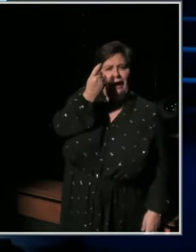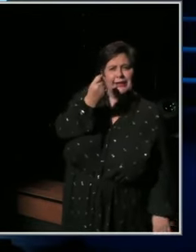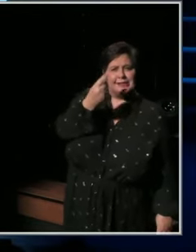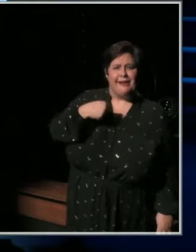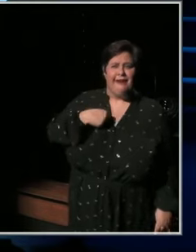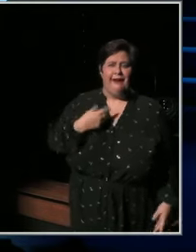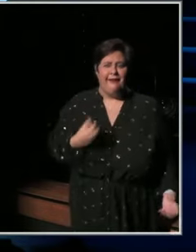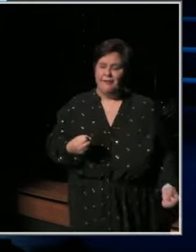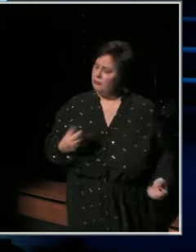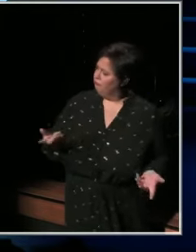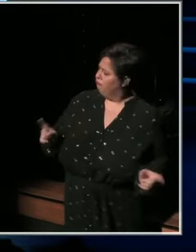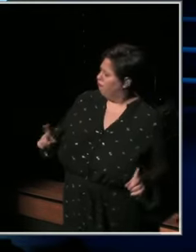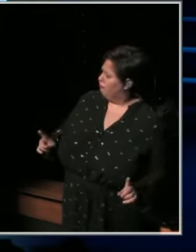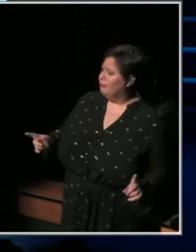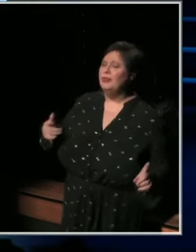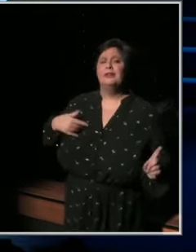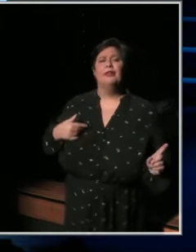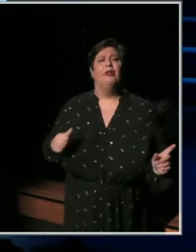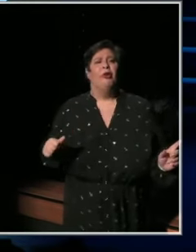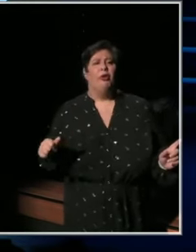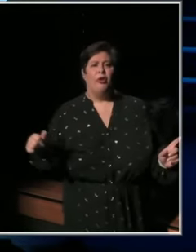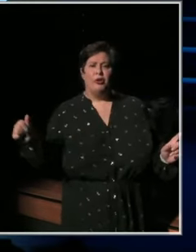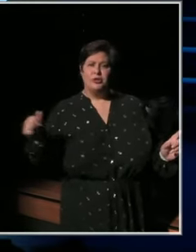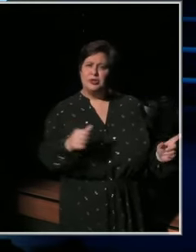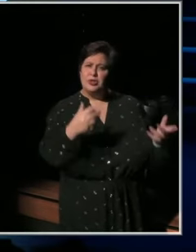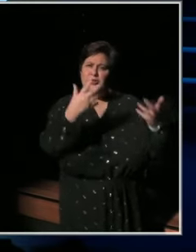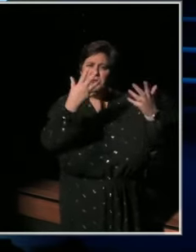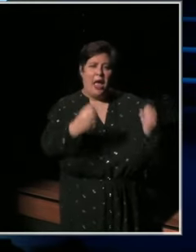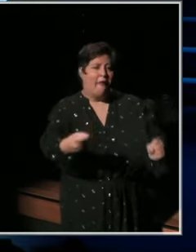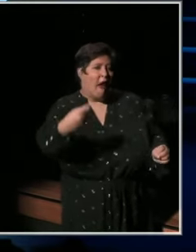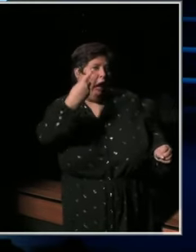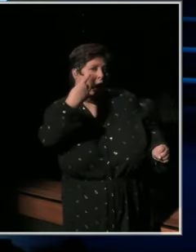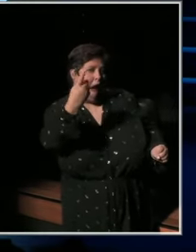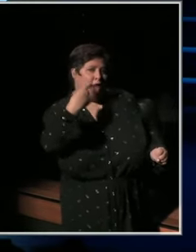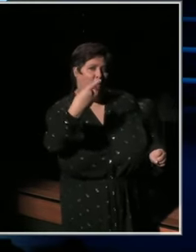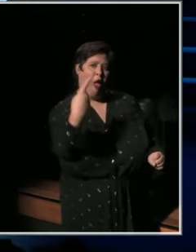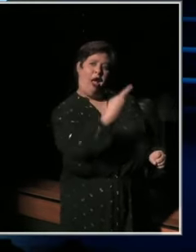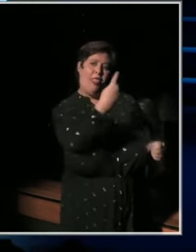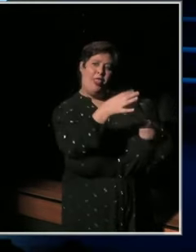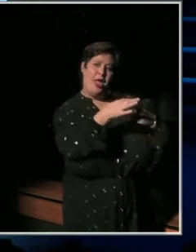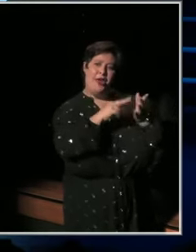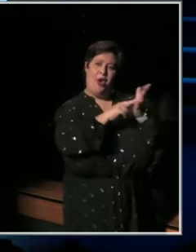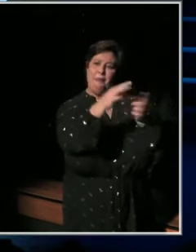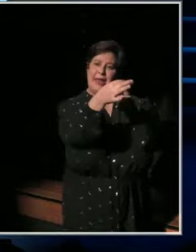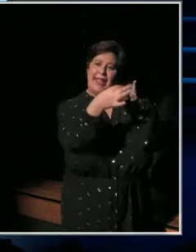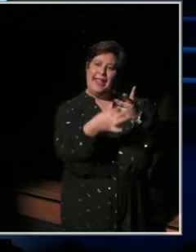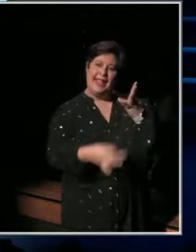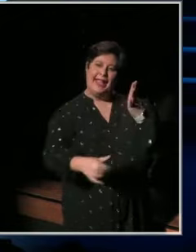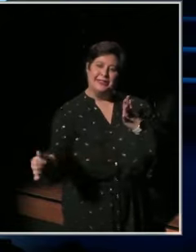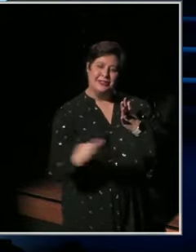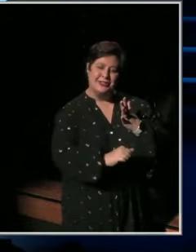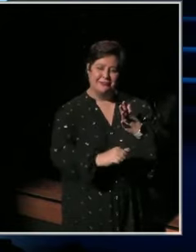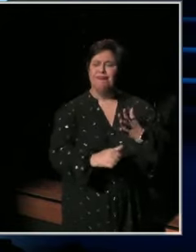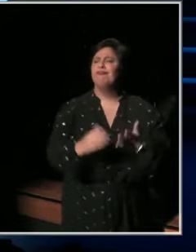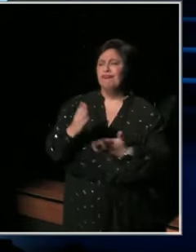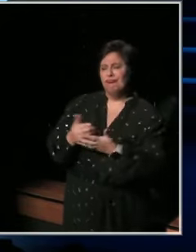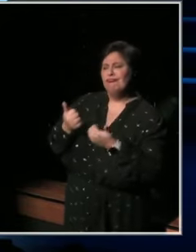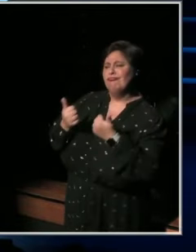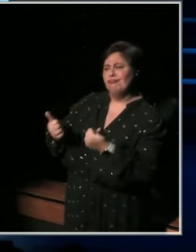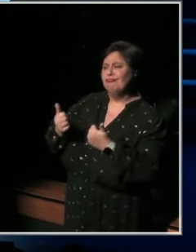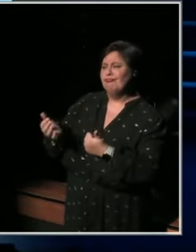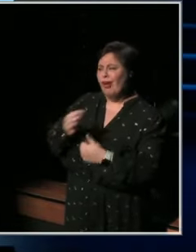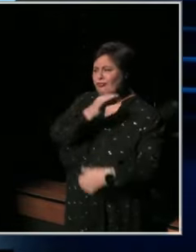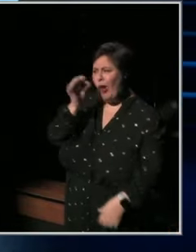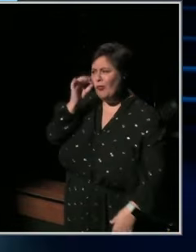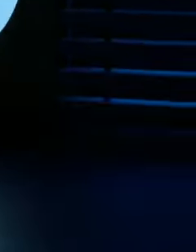Idea. Go on then. Shall we have a look at the nominations? Really good, Rosie.